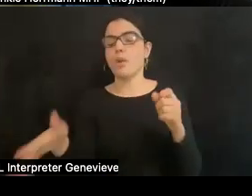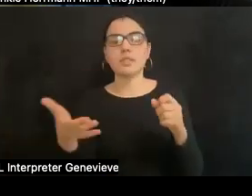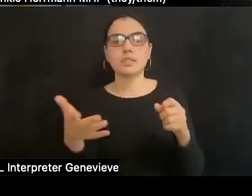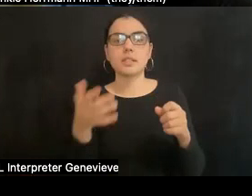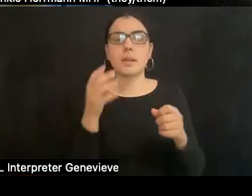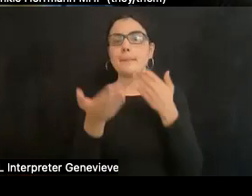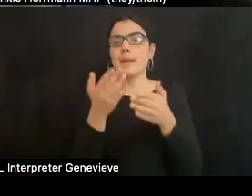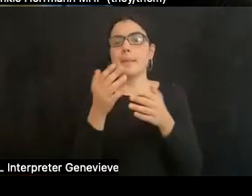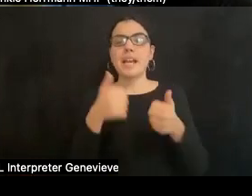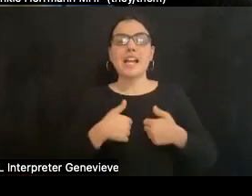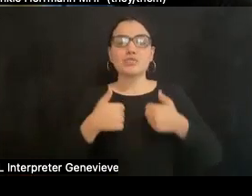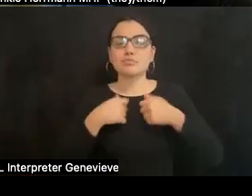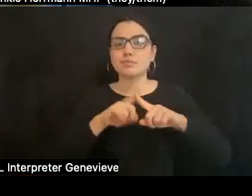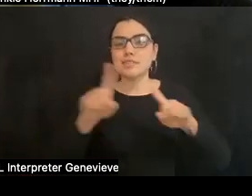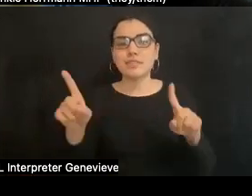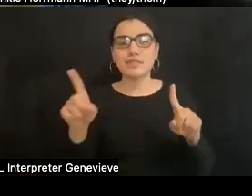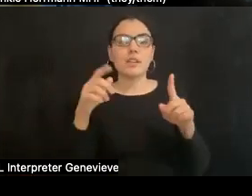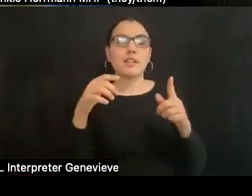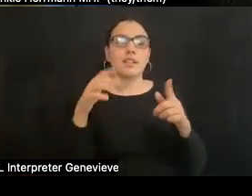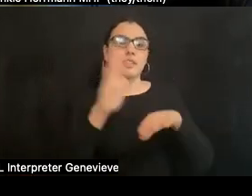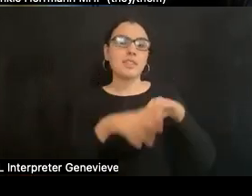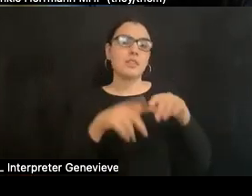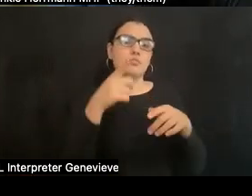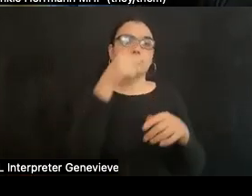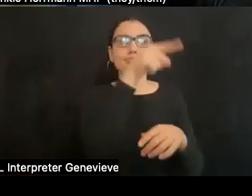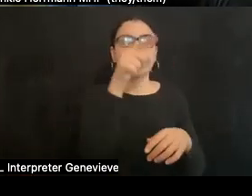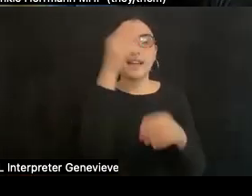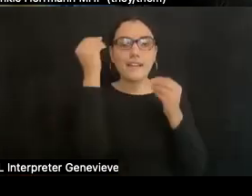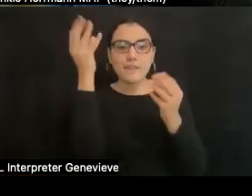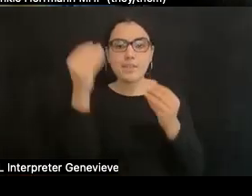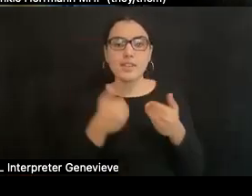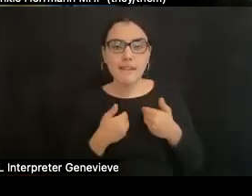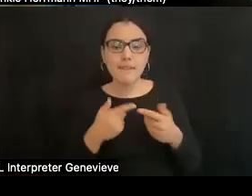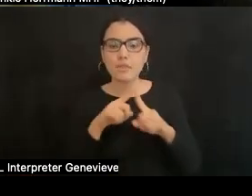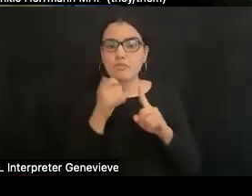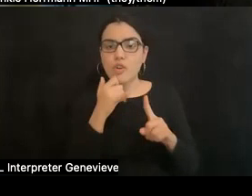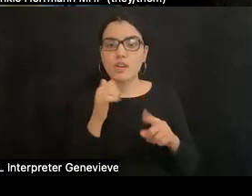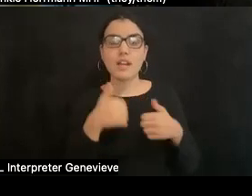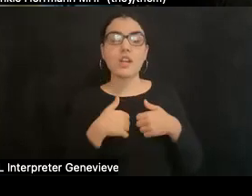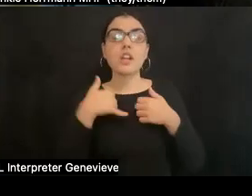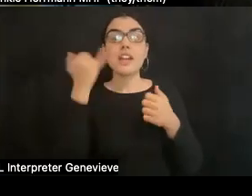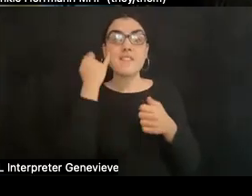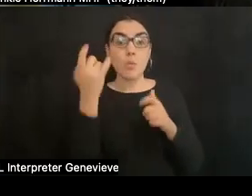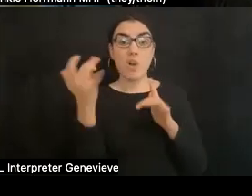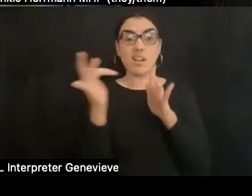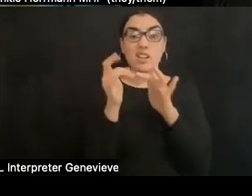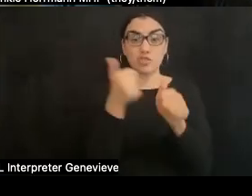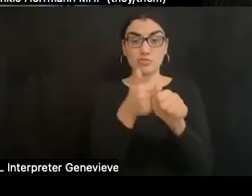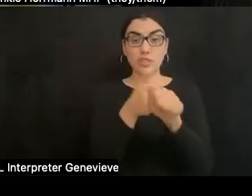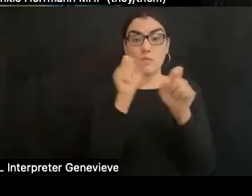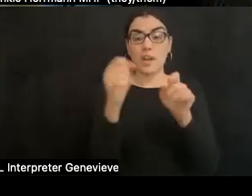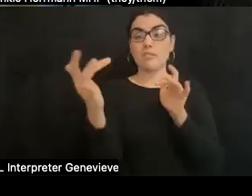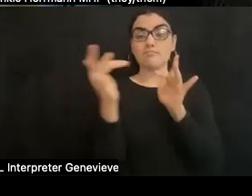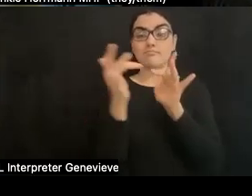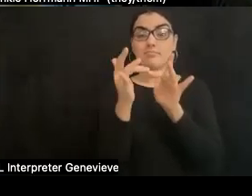address is different than what Medicaid has on file, different things like that. So if you want to call yourself and find out for yourself, you can call